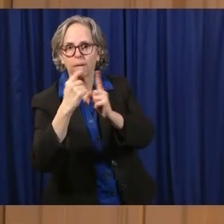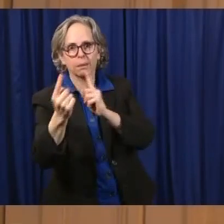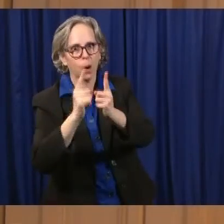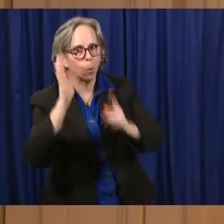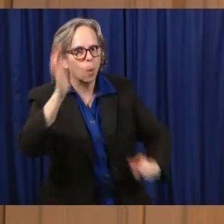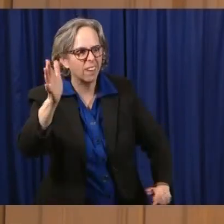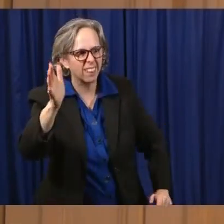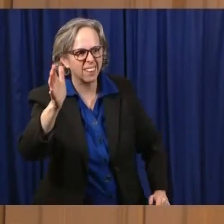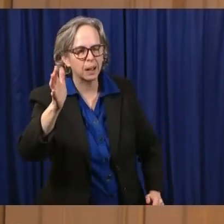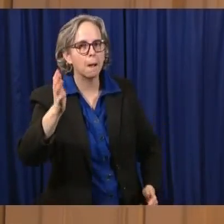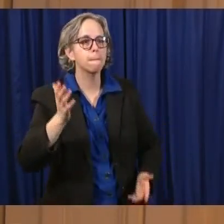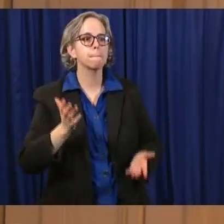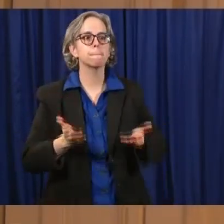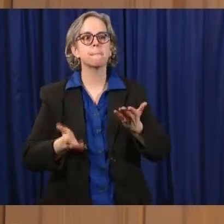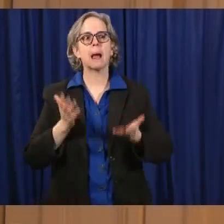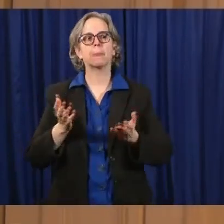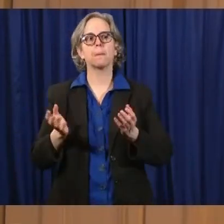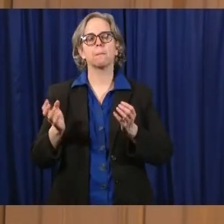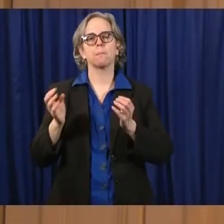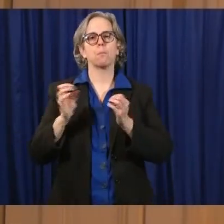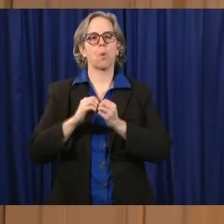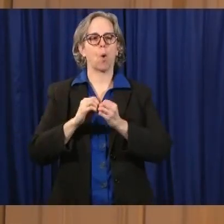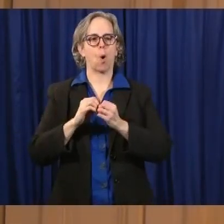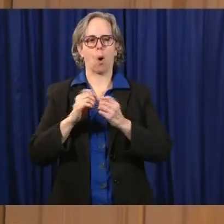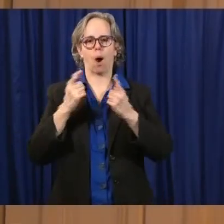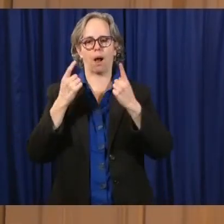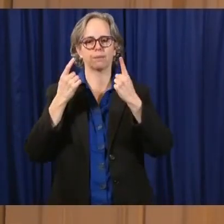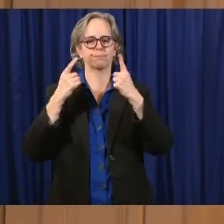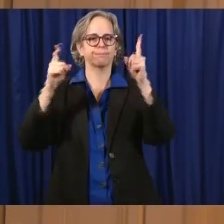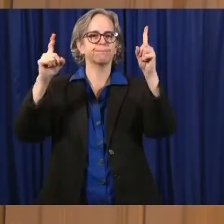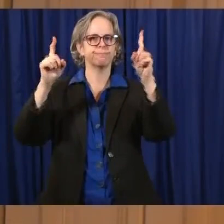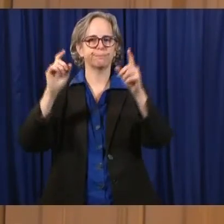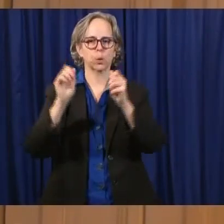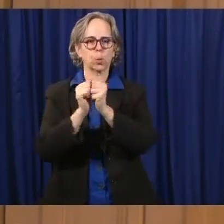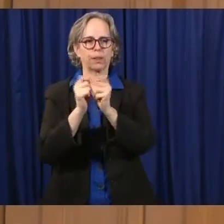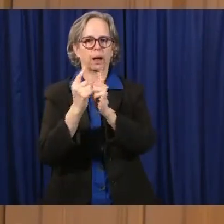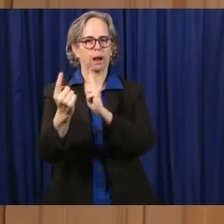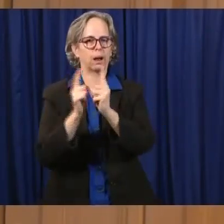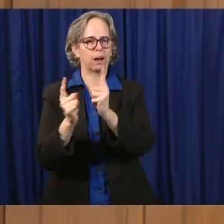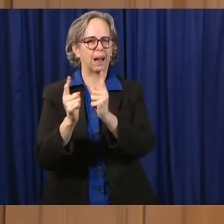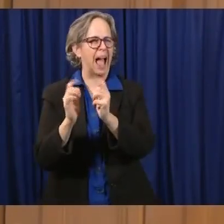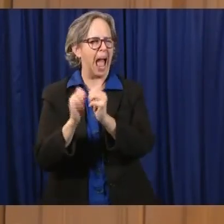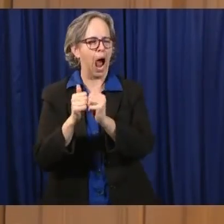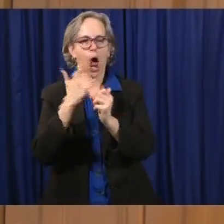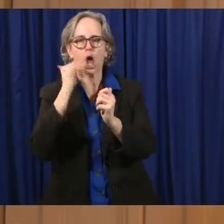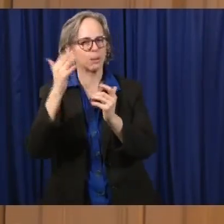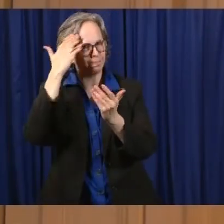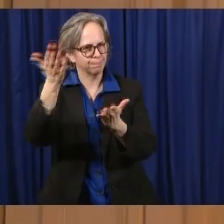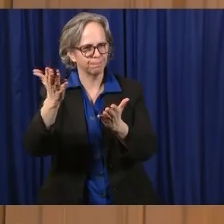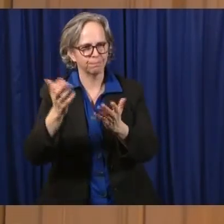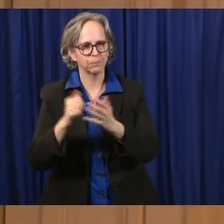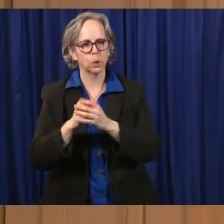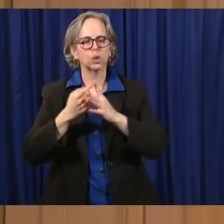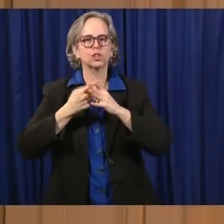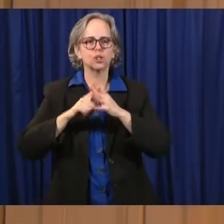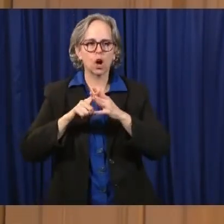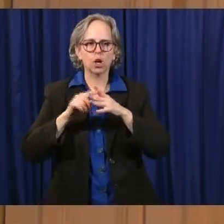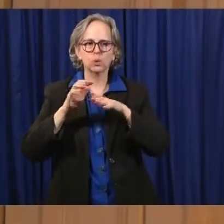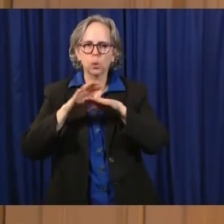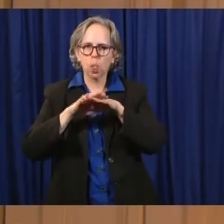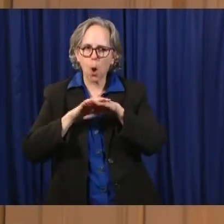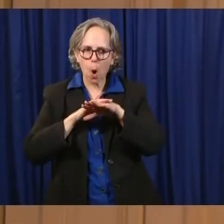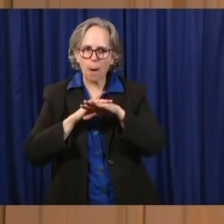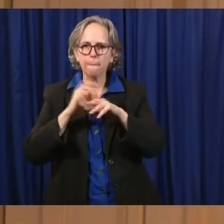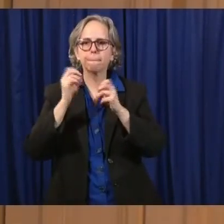and it will include probably a slow trickle back to work using the kinds of precautions the governor and other teams